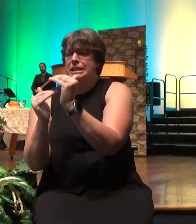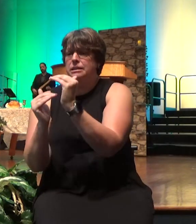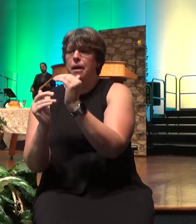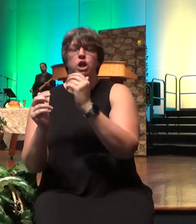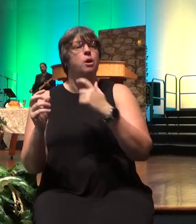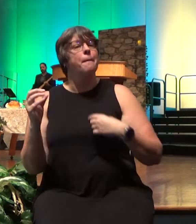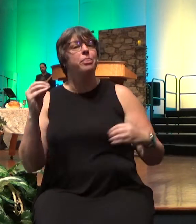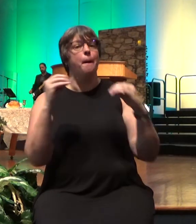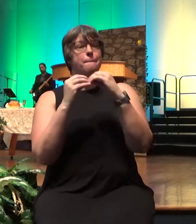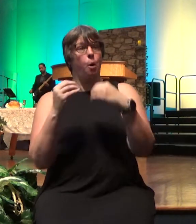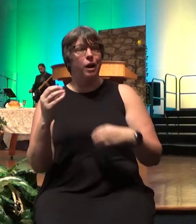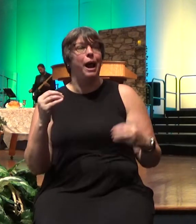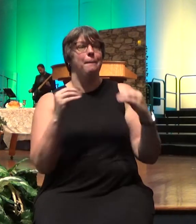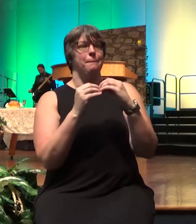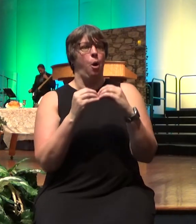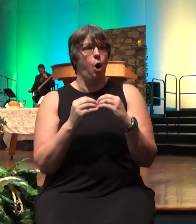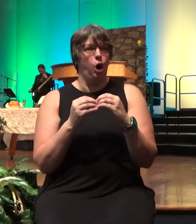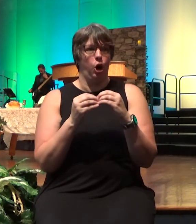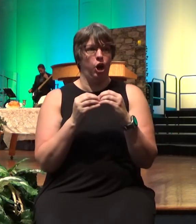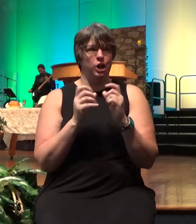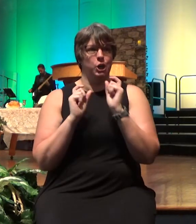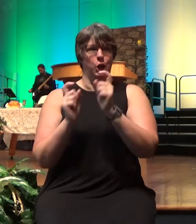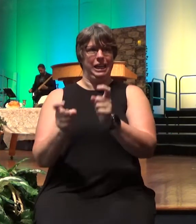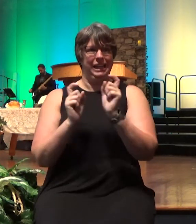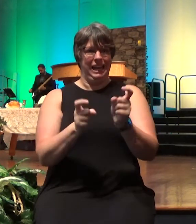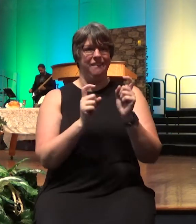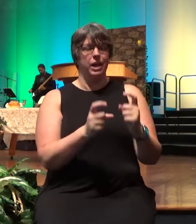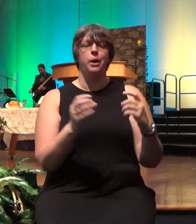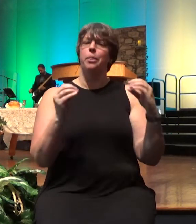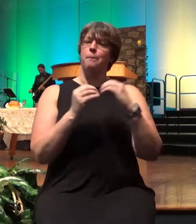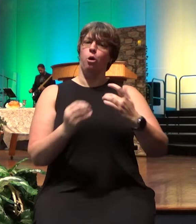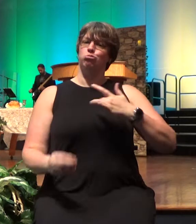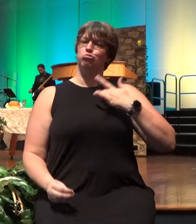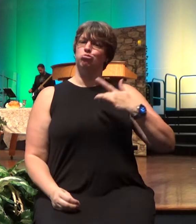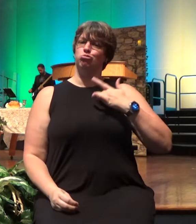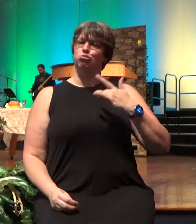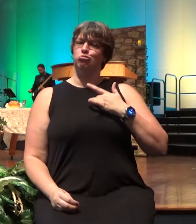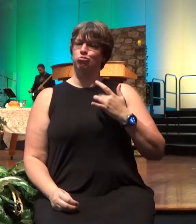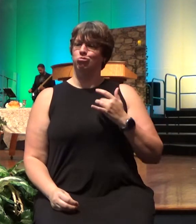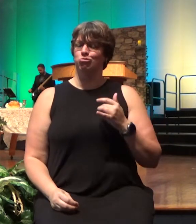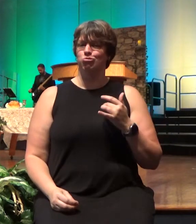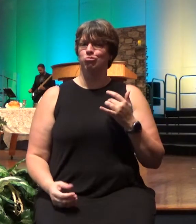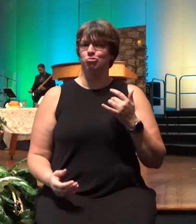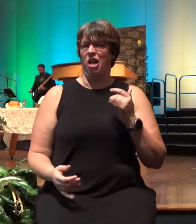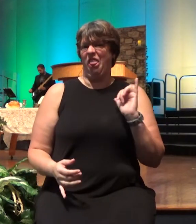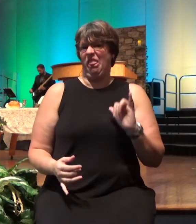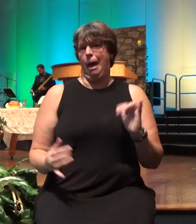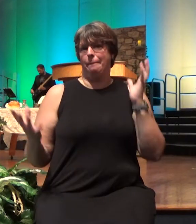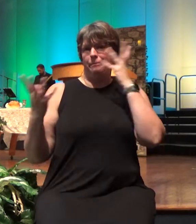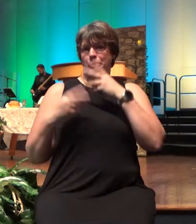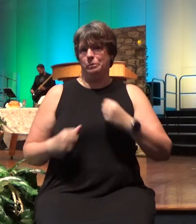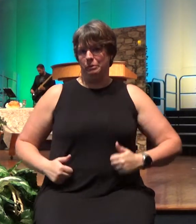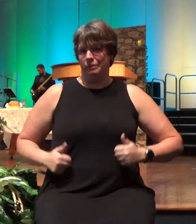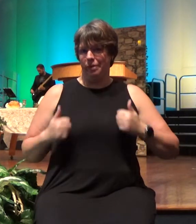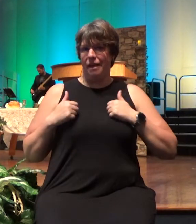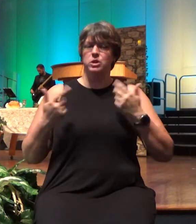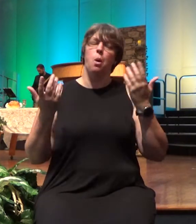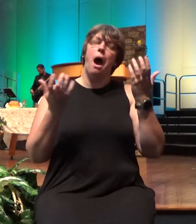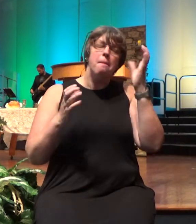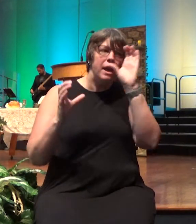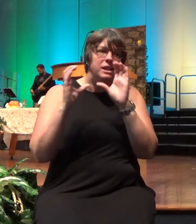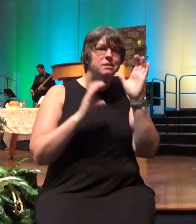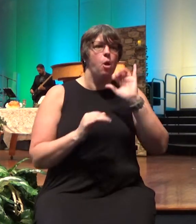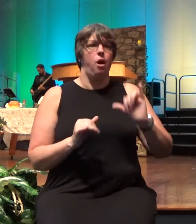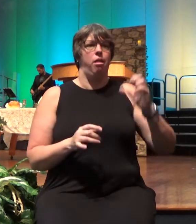impart of the source's good through us into great works around us. And that is our